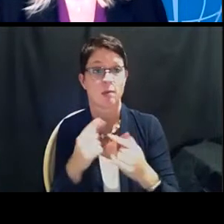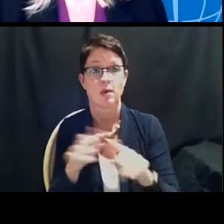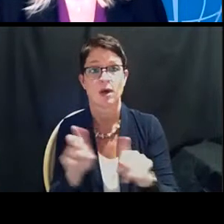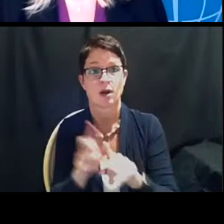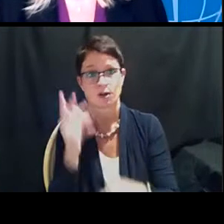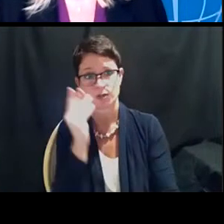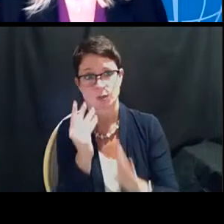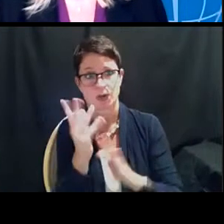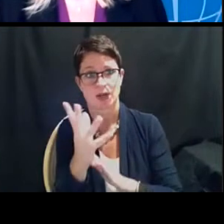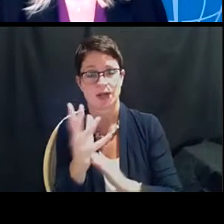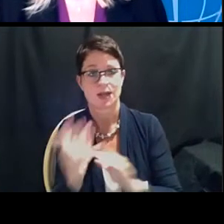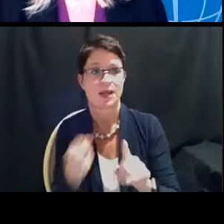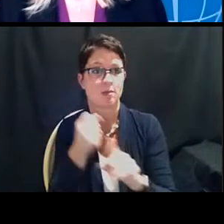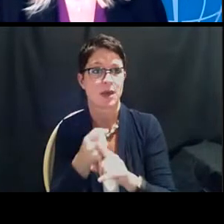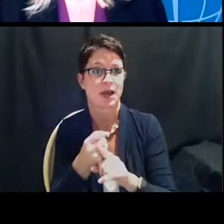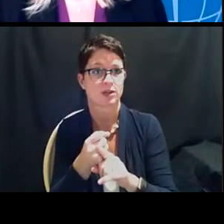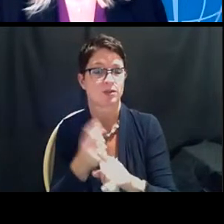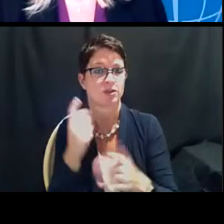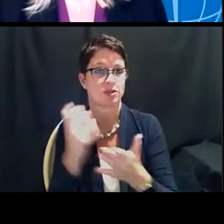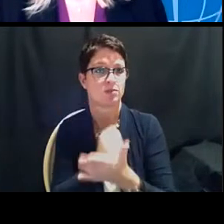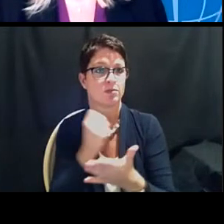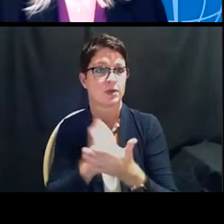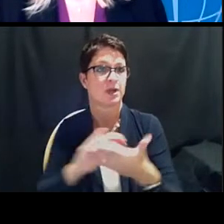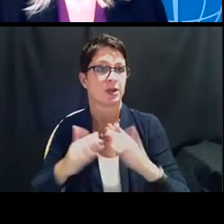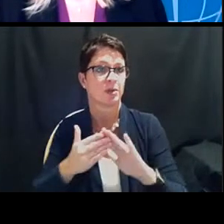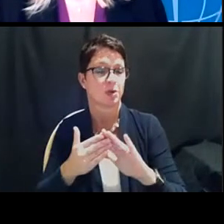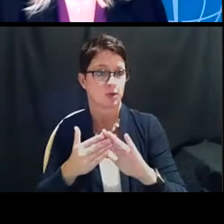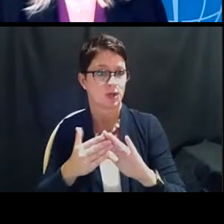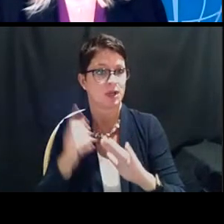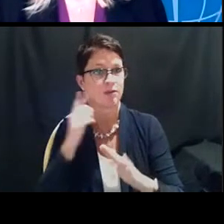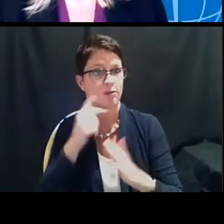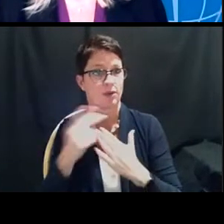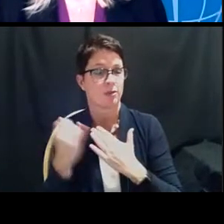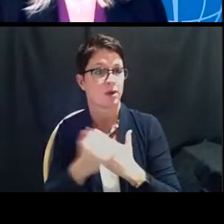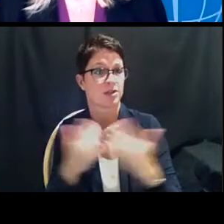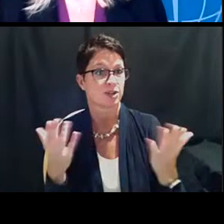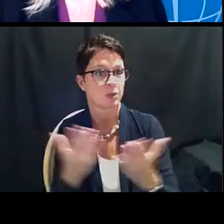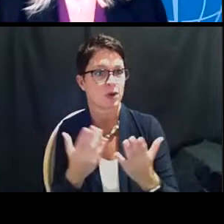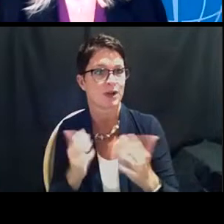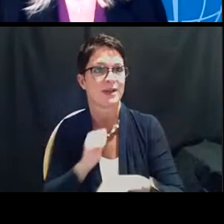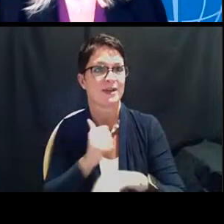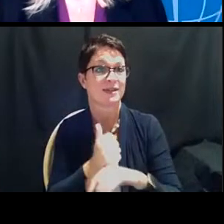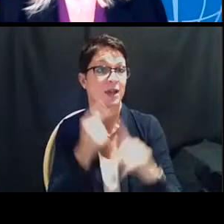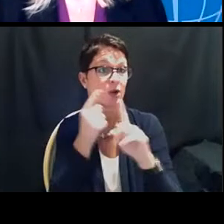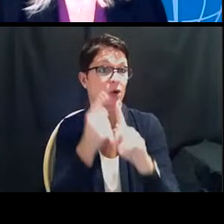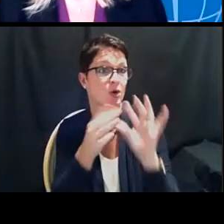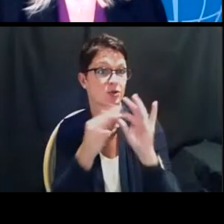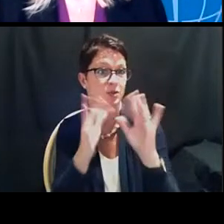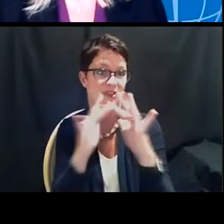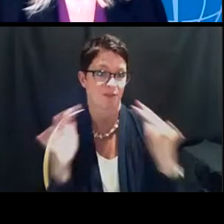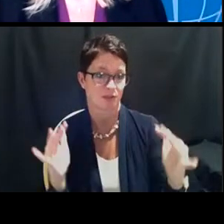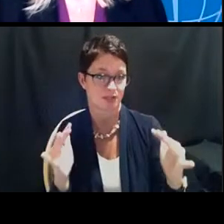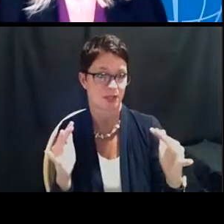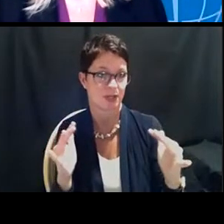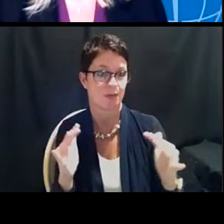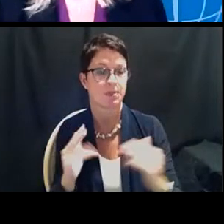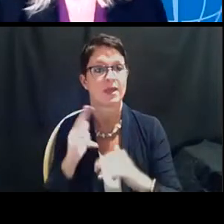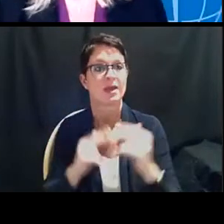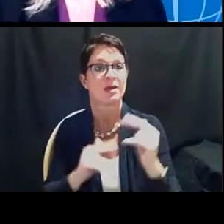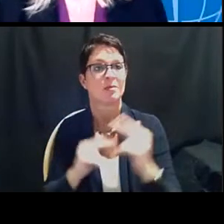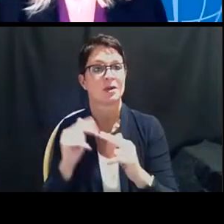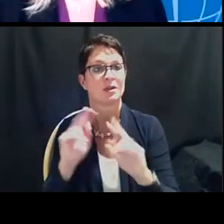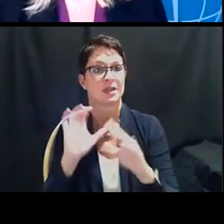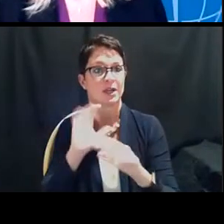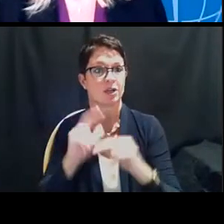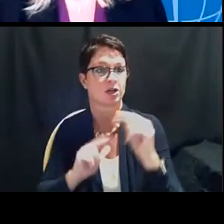say that an impactful approach to maximizing the community impact of the project is to set diversity goals. And our partners, the Building and Construction Trades